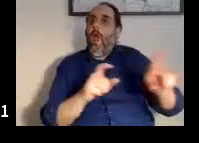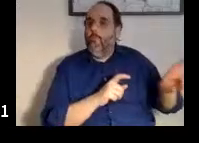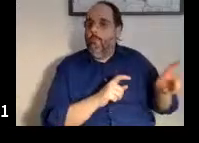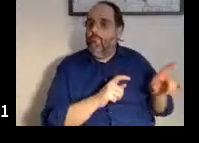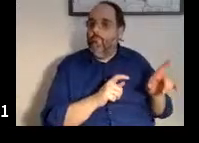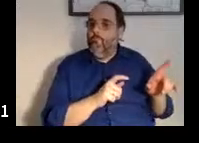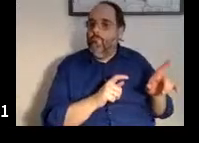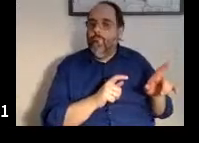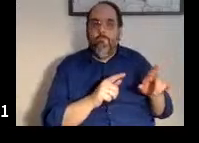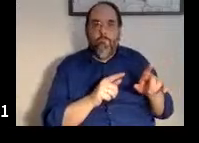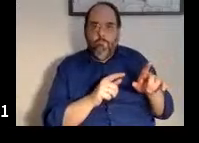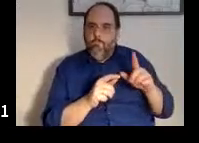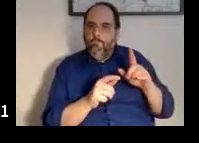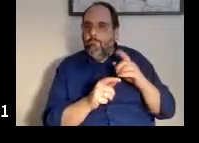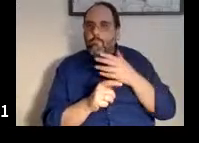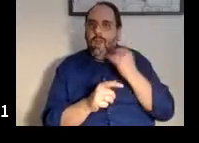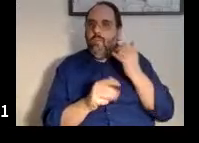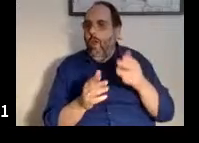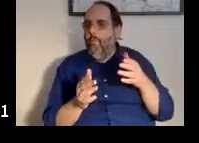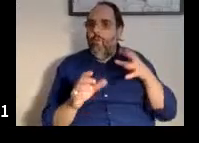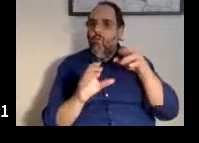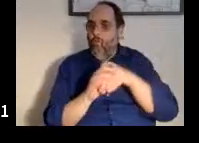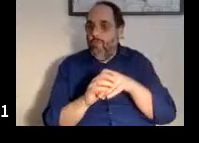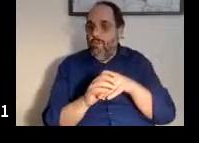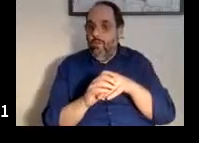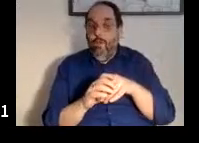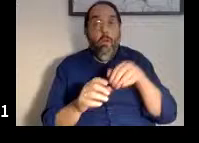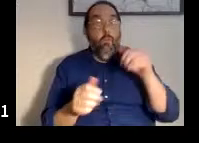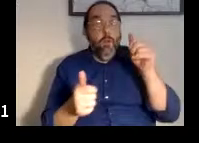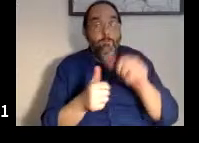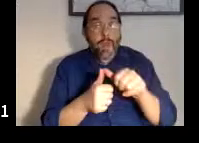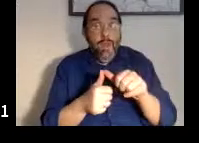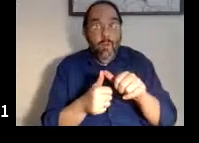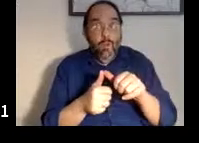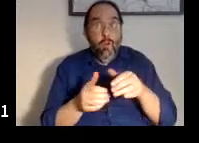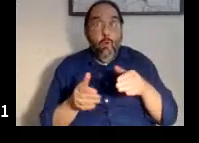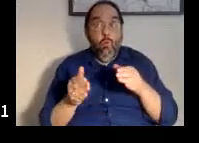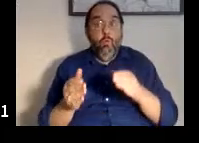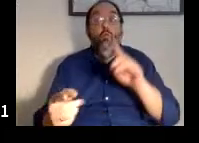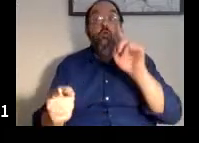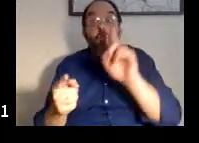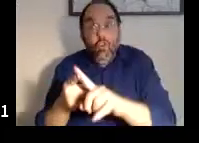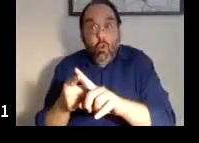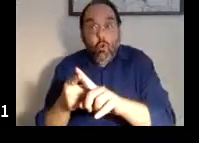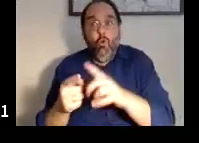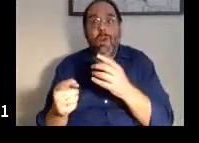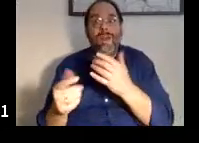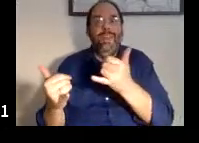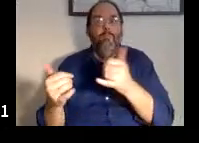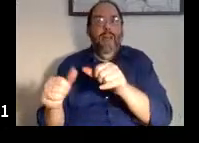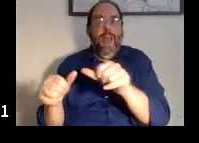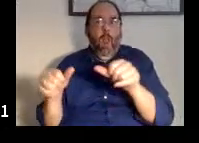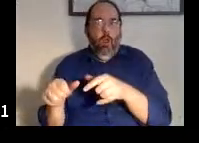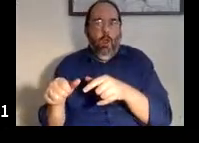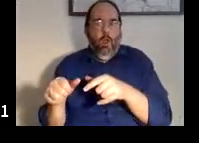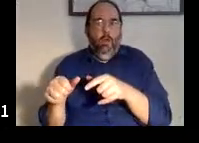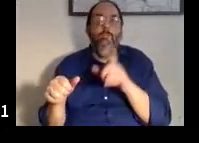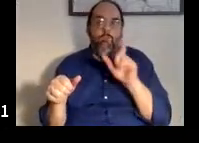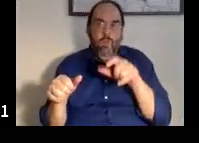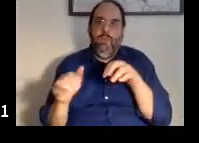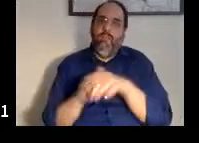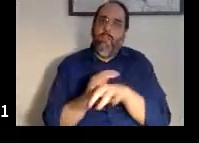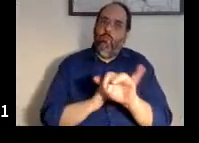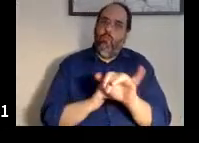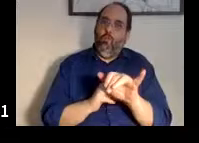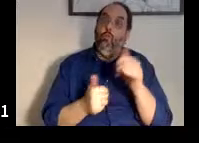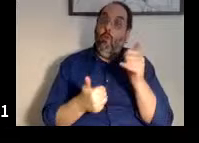with those types of surface. Don't forget about that route to the play area though, okay? And don't